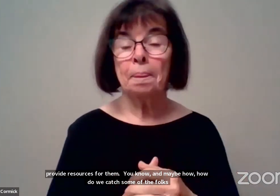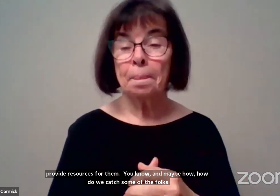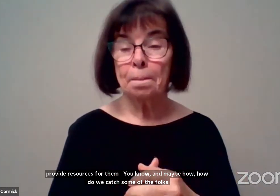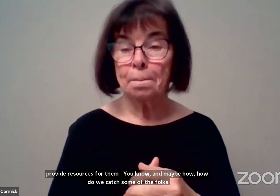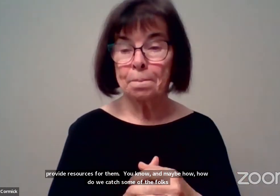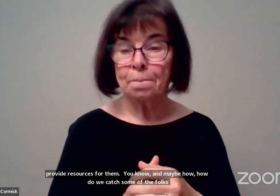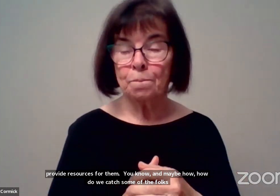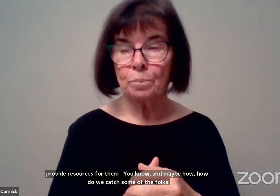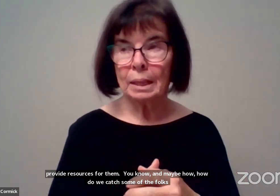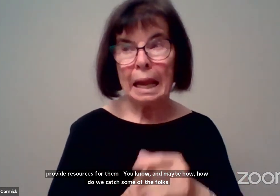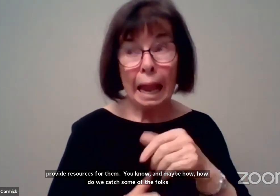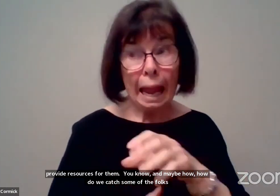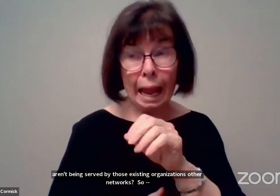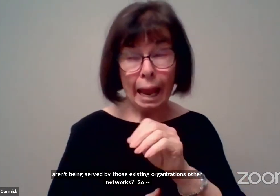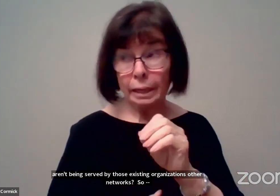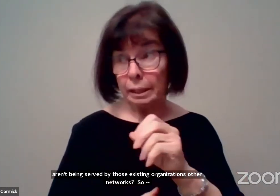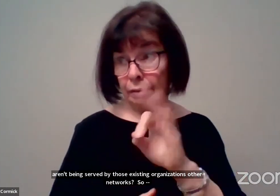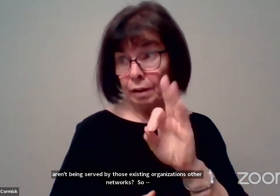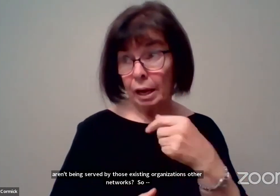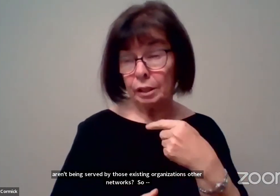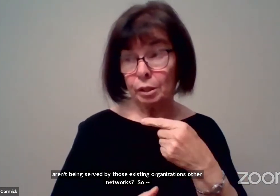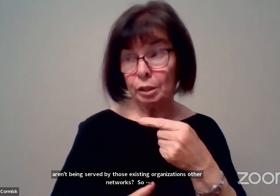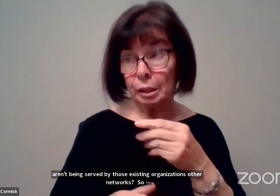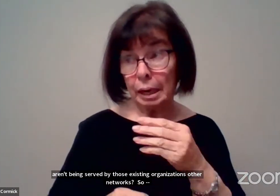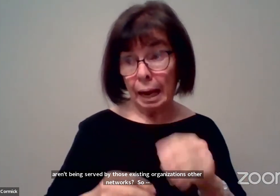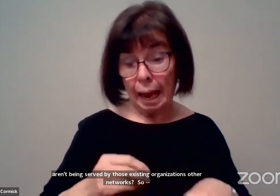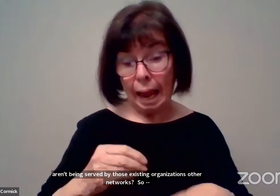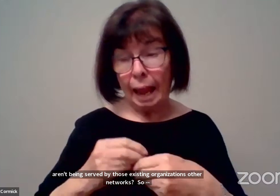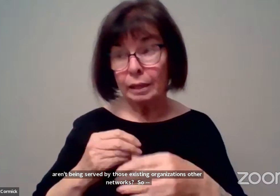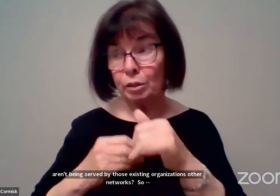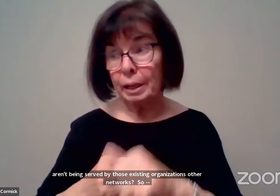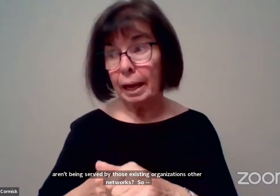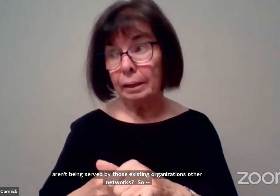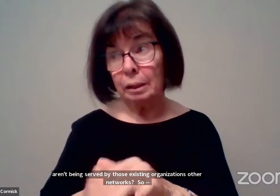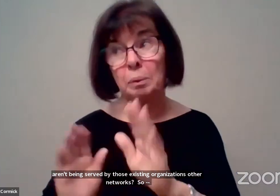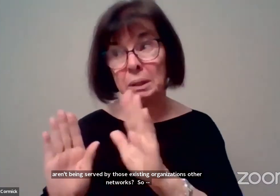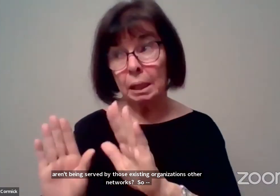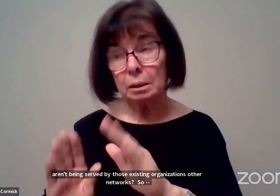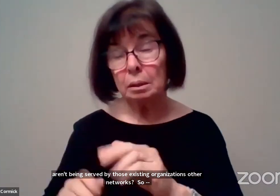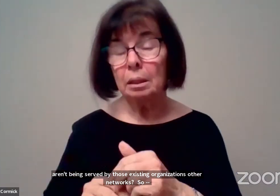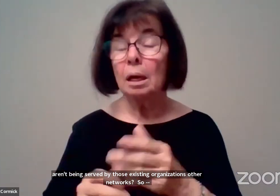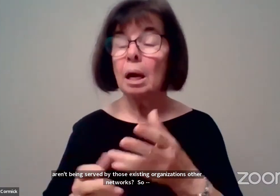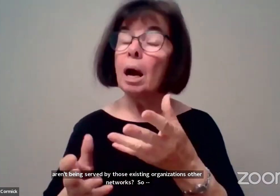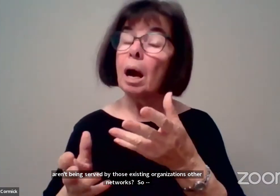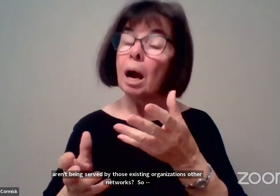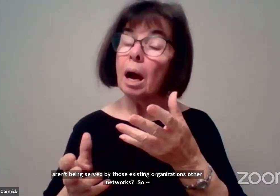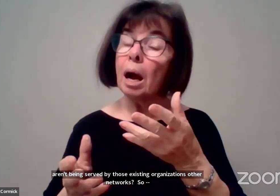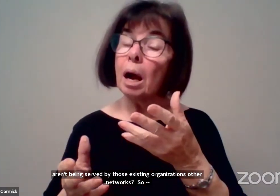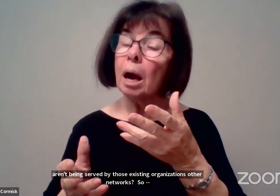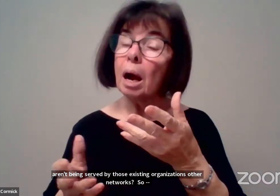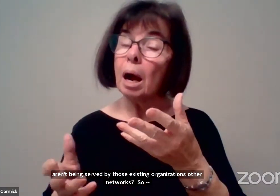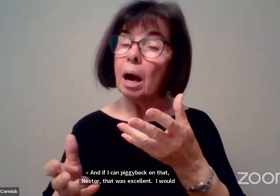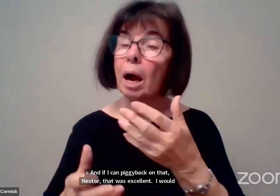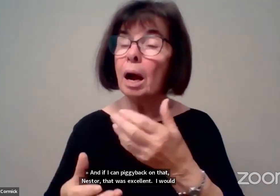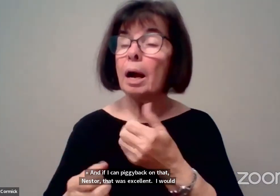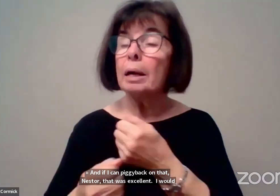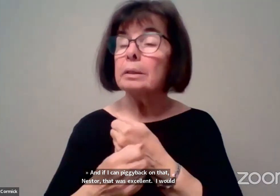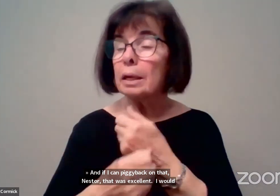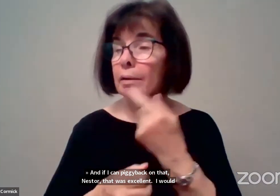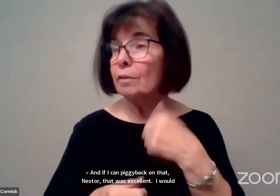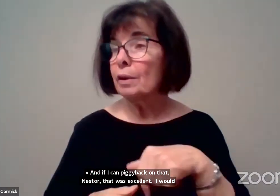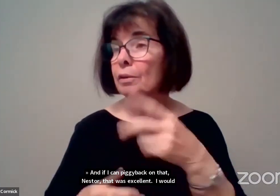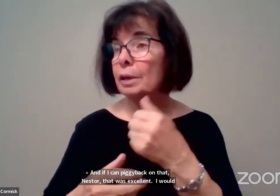And if I could piggyback on that, Nestor, that was excellent. I'd love for us to be inclusive of our youth